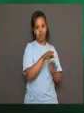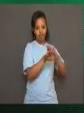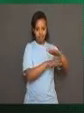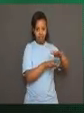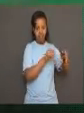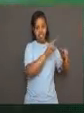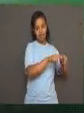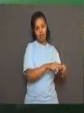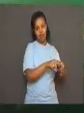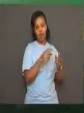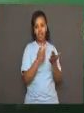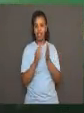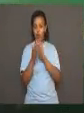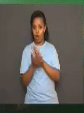done.